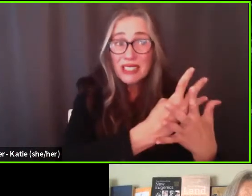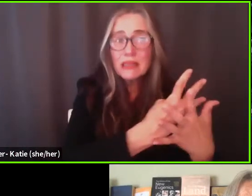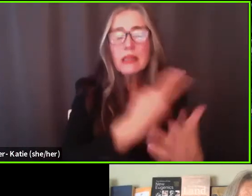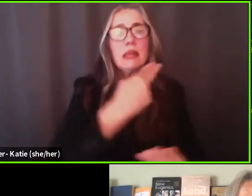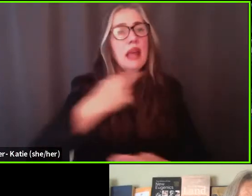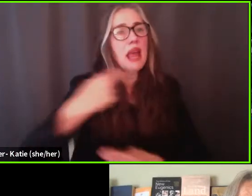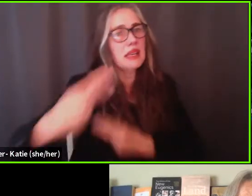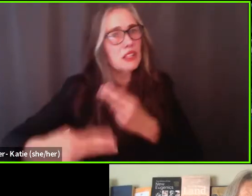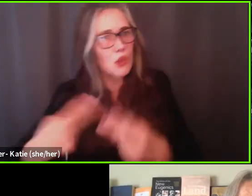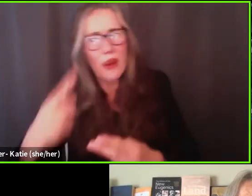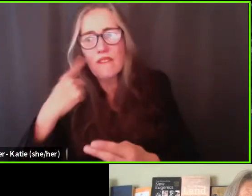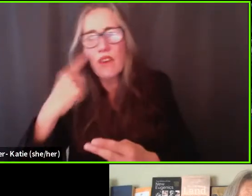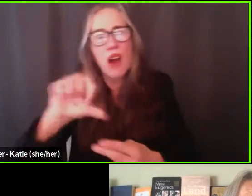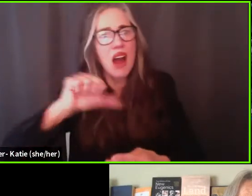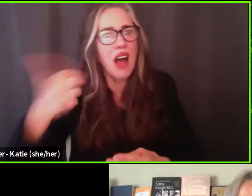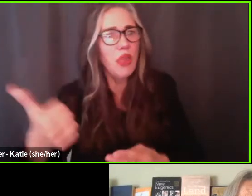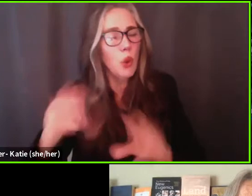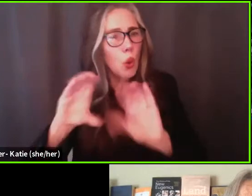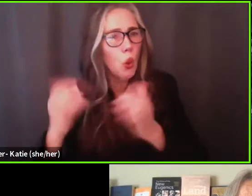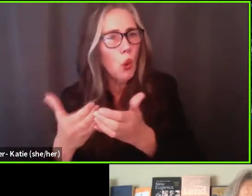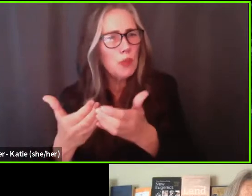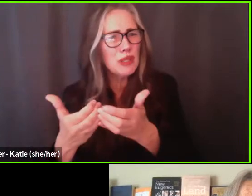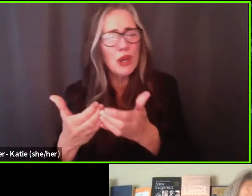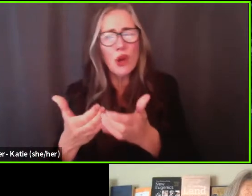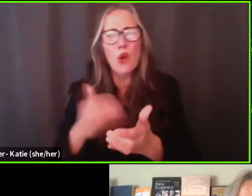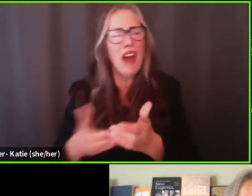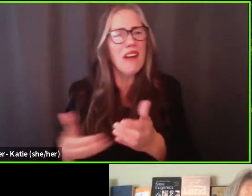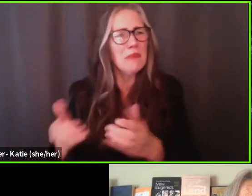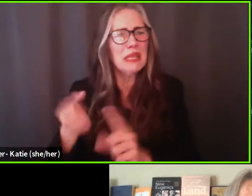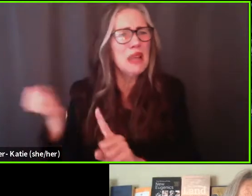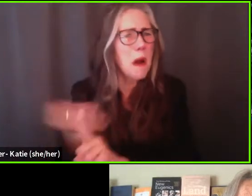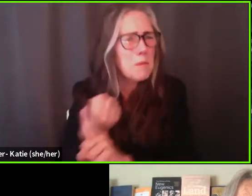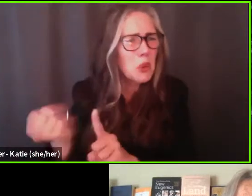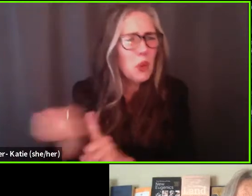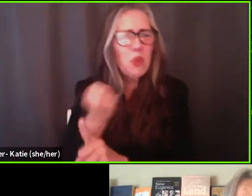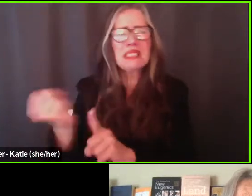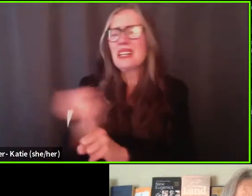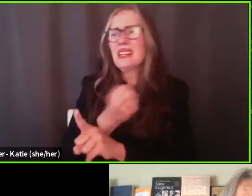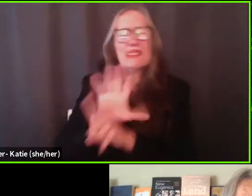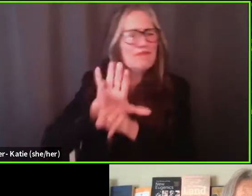and yet so much work is needed